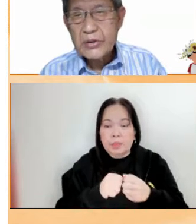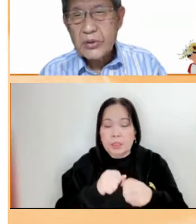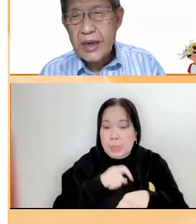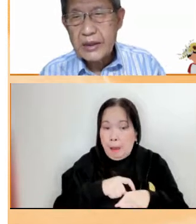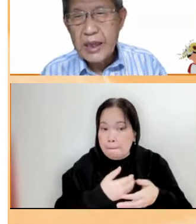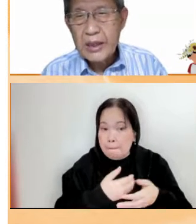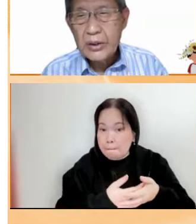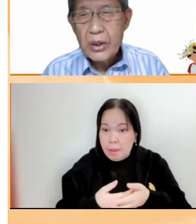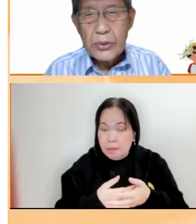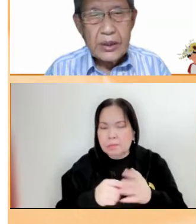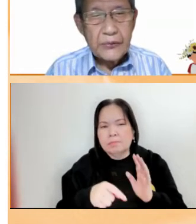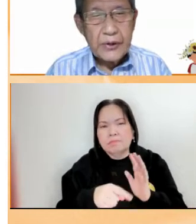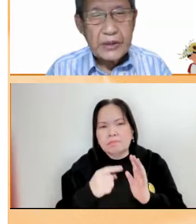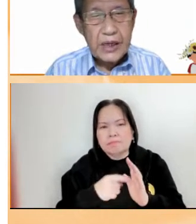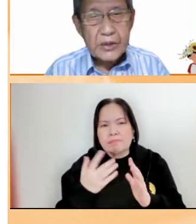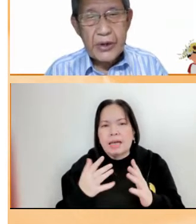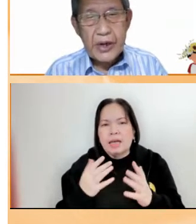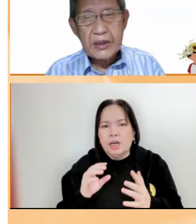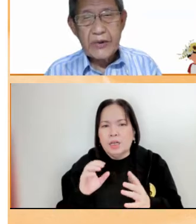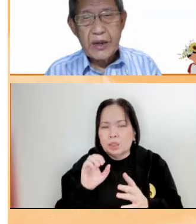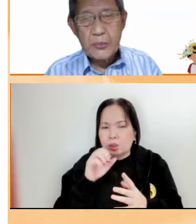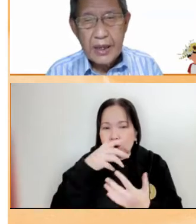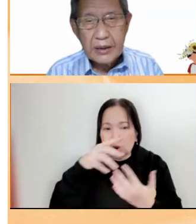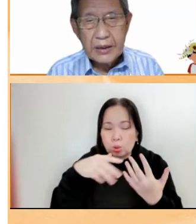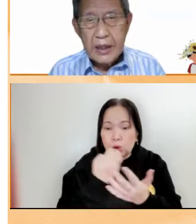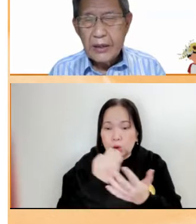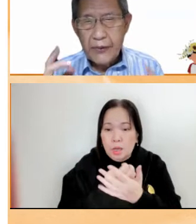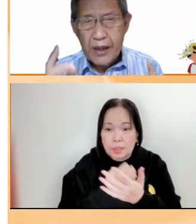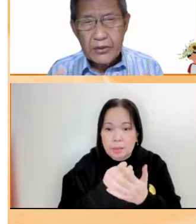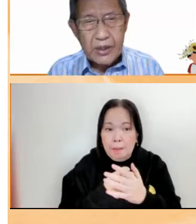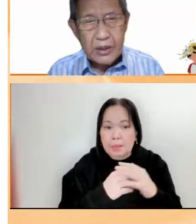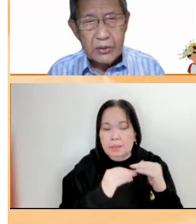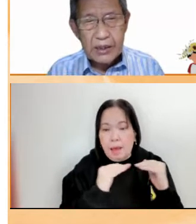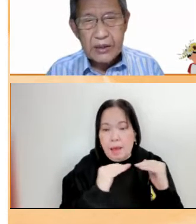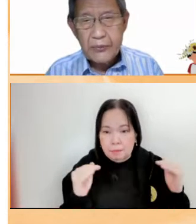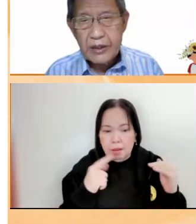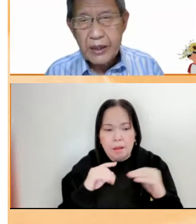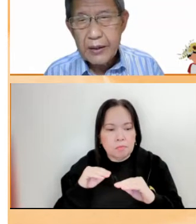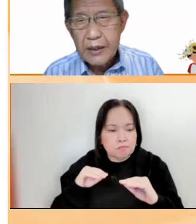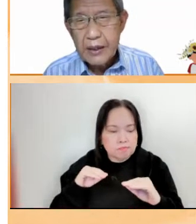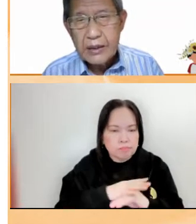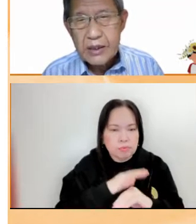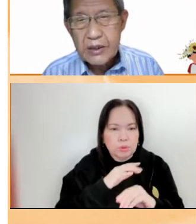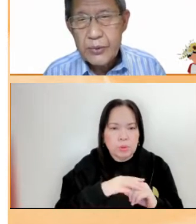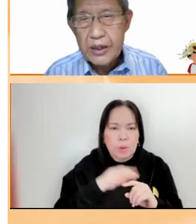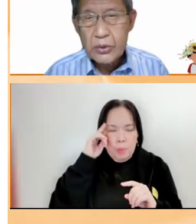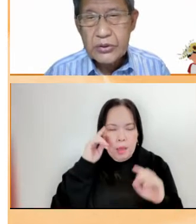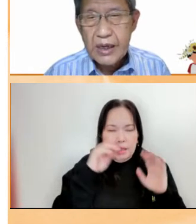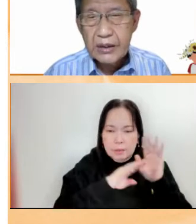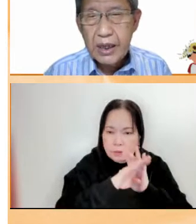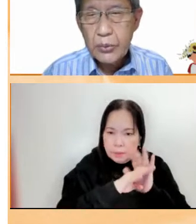been associated with differences in brain development and functional connectivity. This has